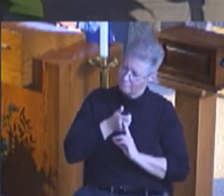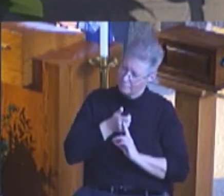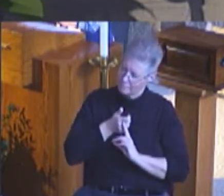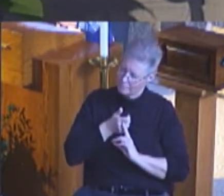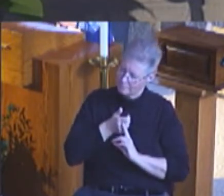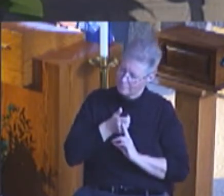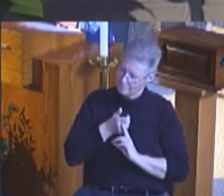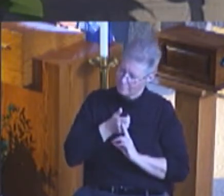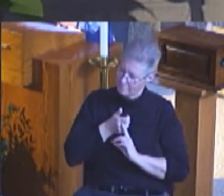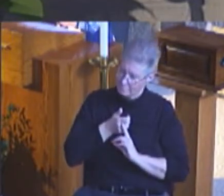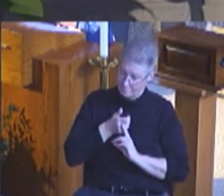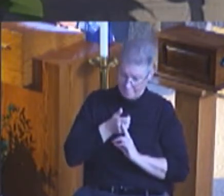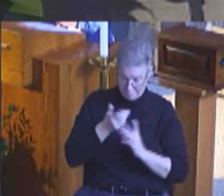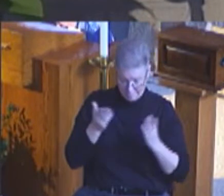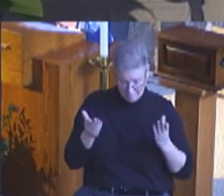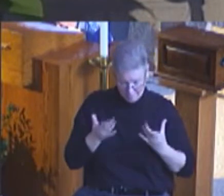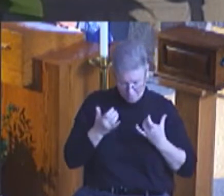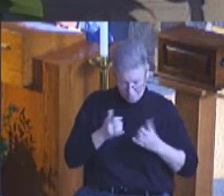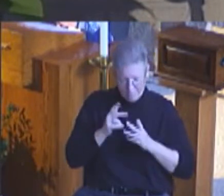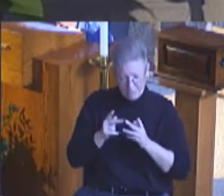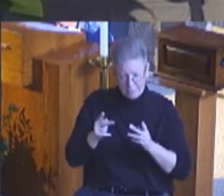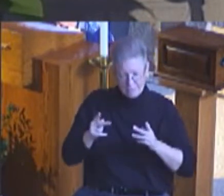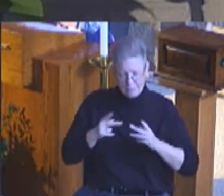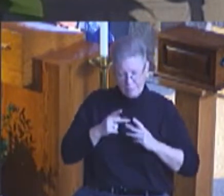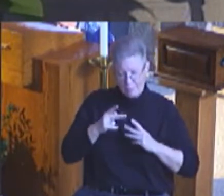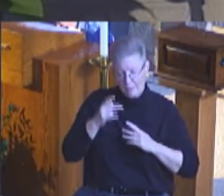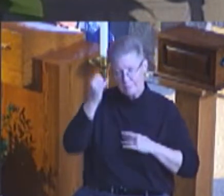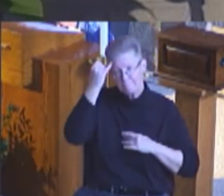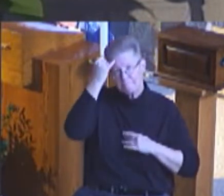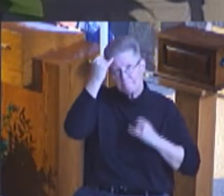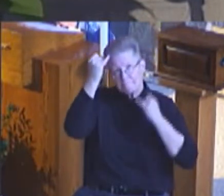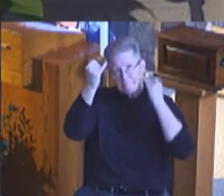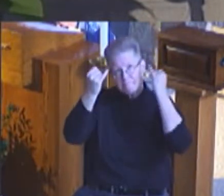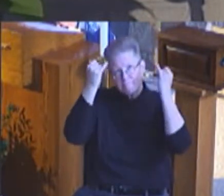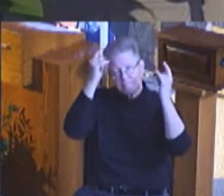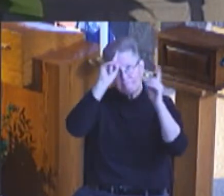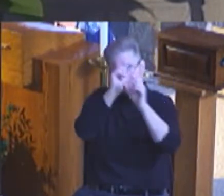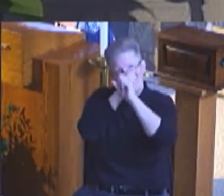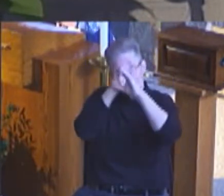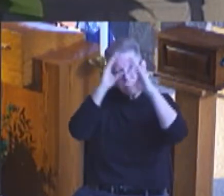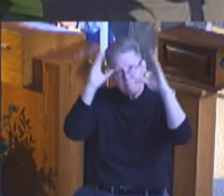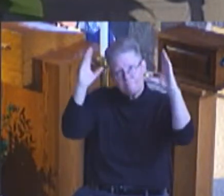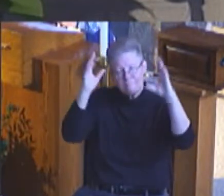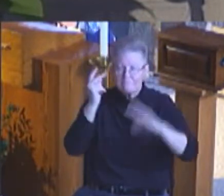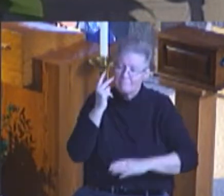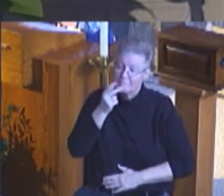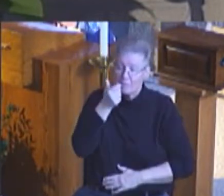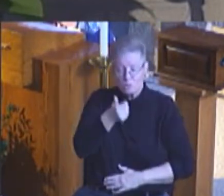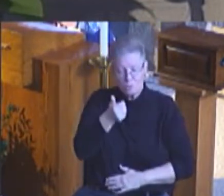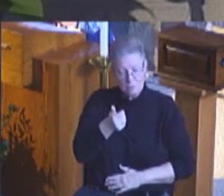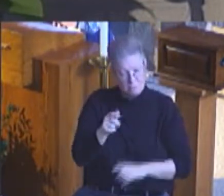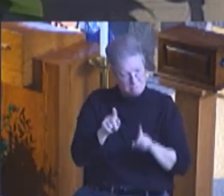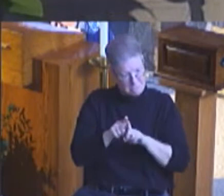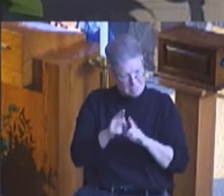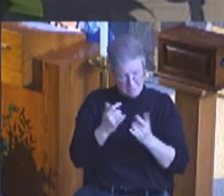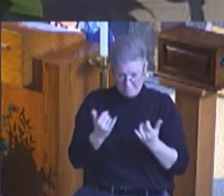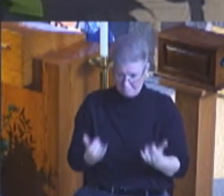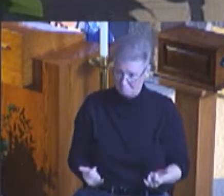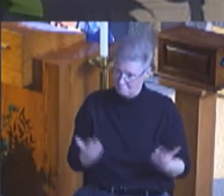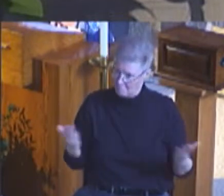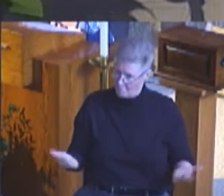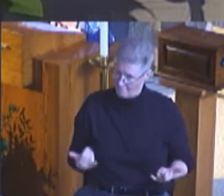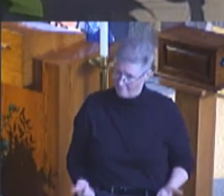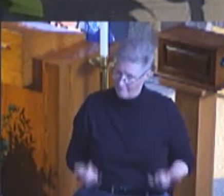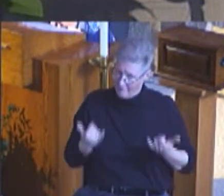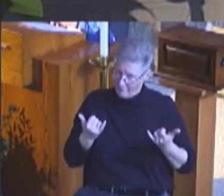In this place, imagine that you can see yourself just as you are today. And see yourself as God